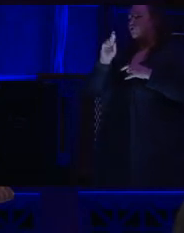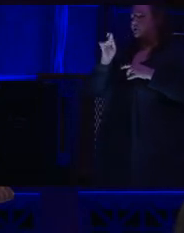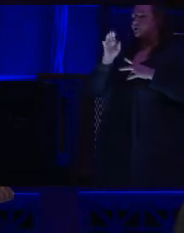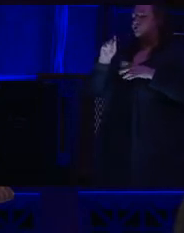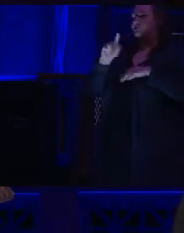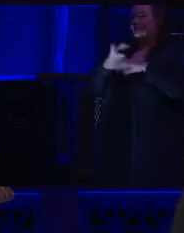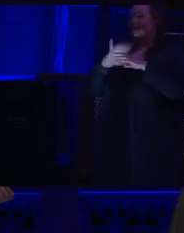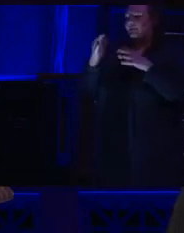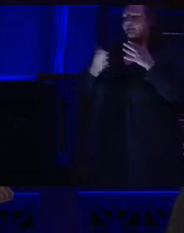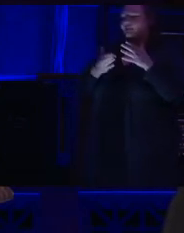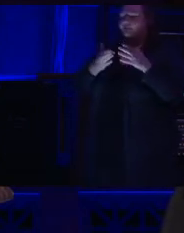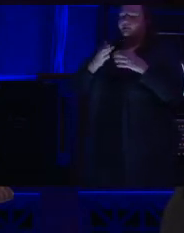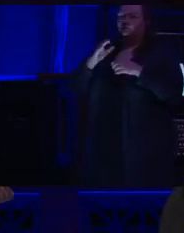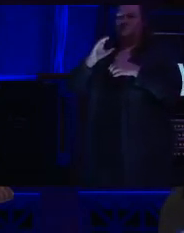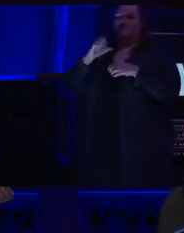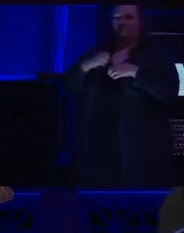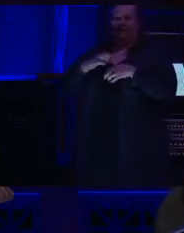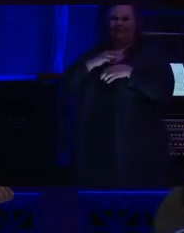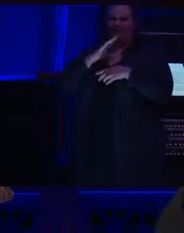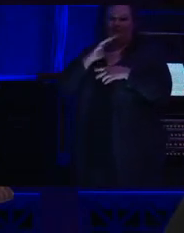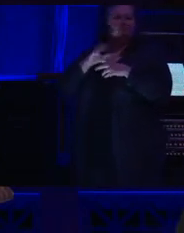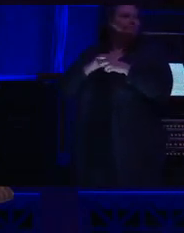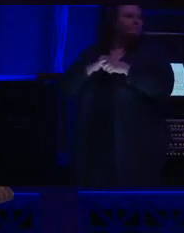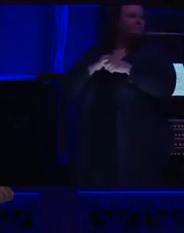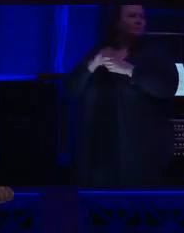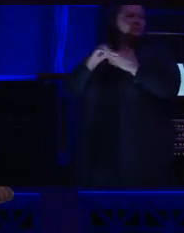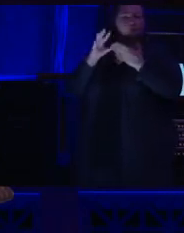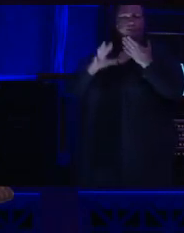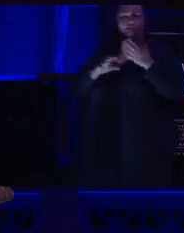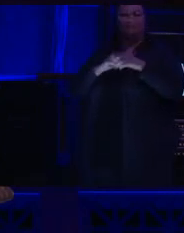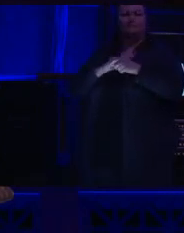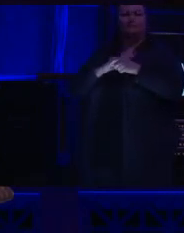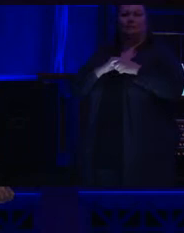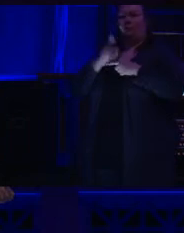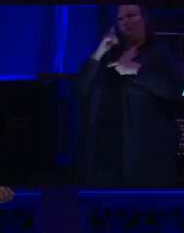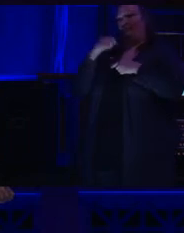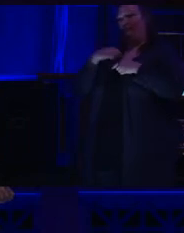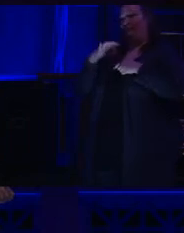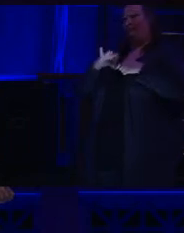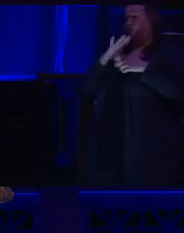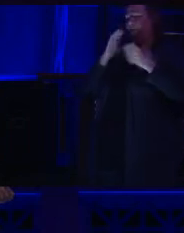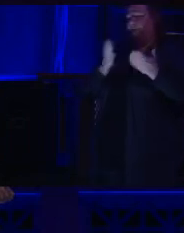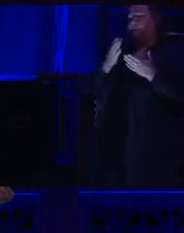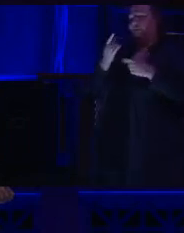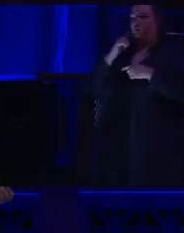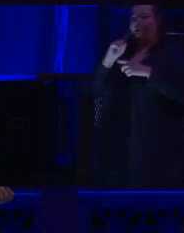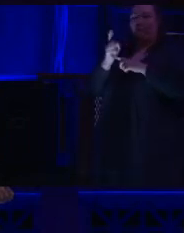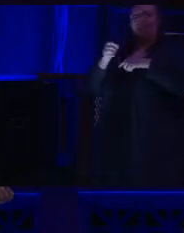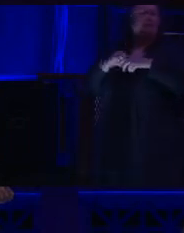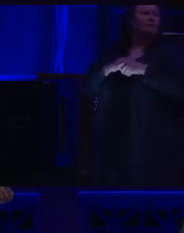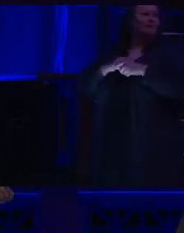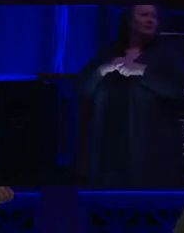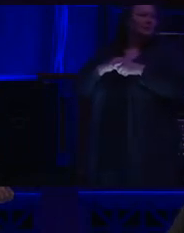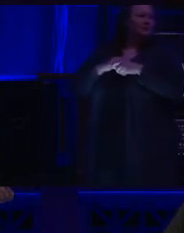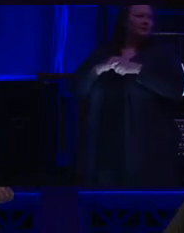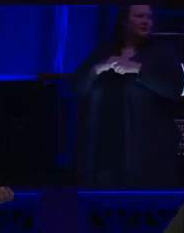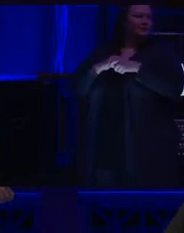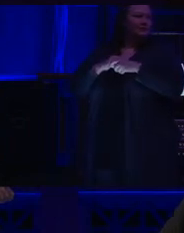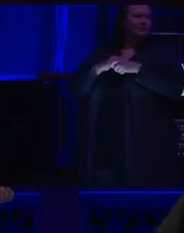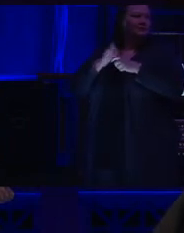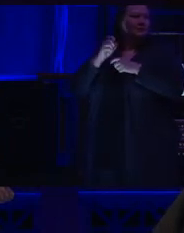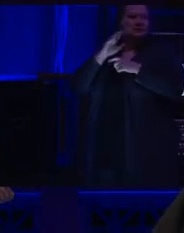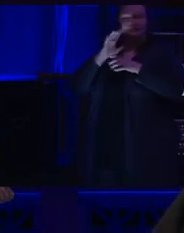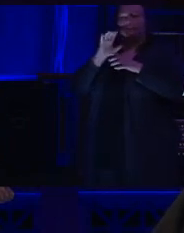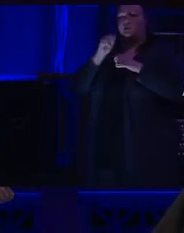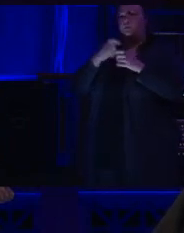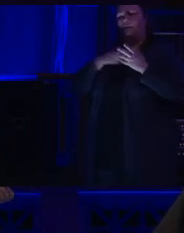guests, faculty and students. For me, it's a great privilege to be here for this momentous occasion, installing